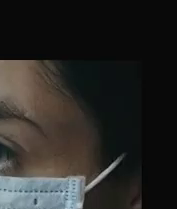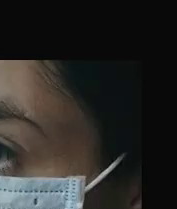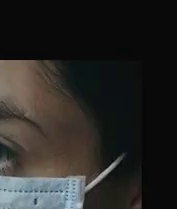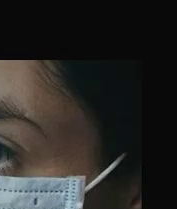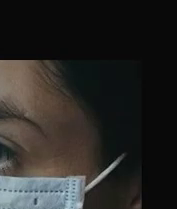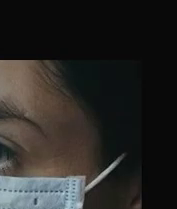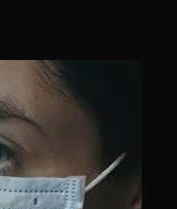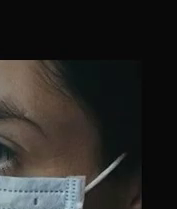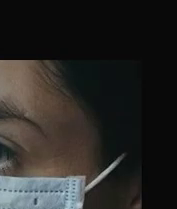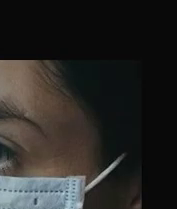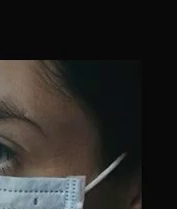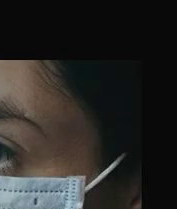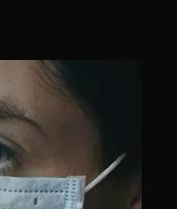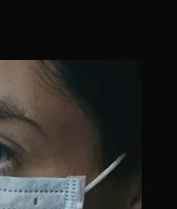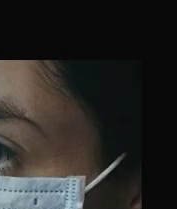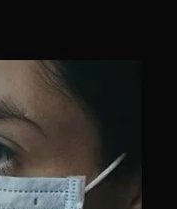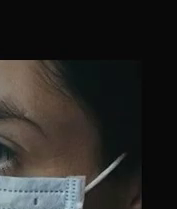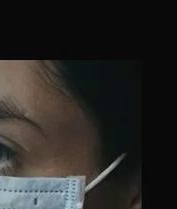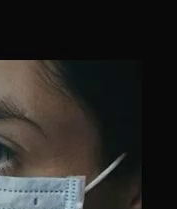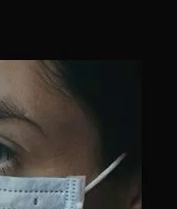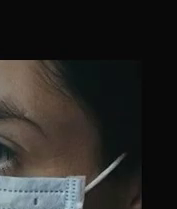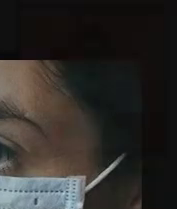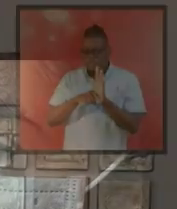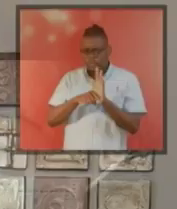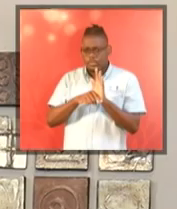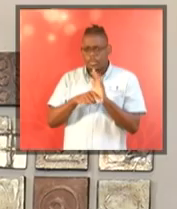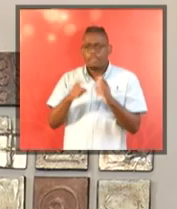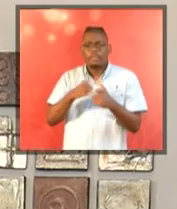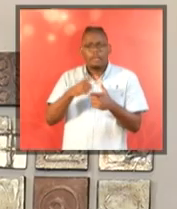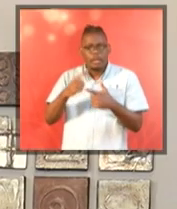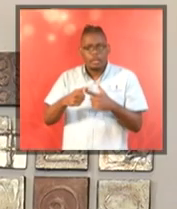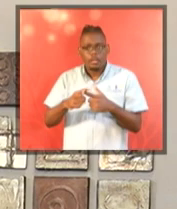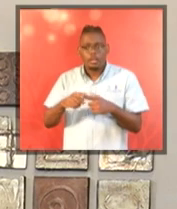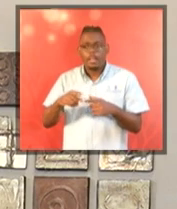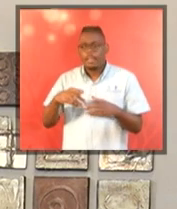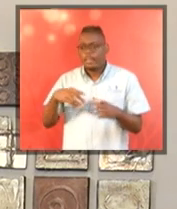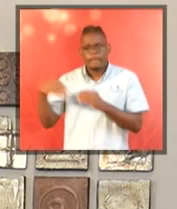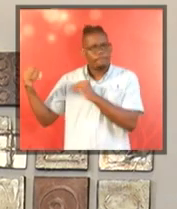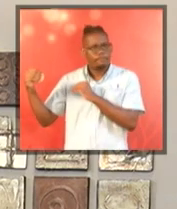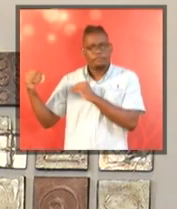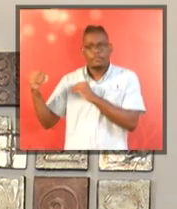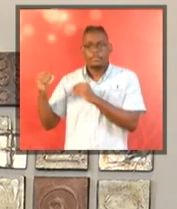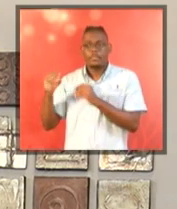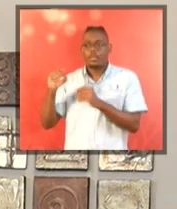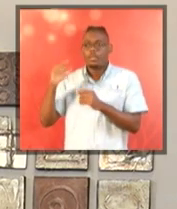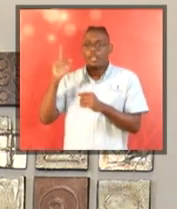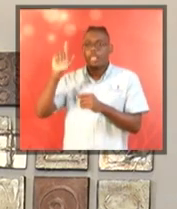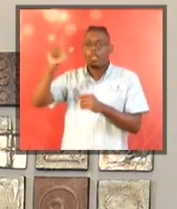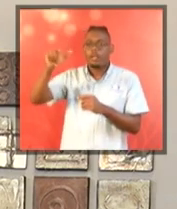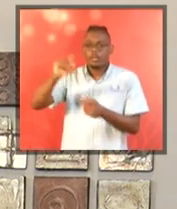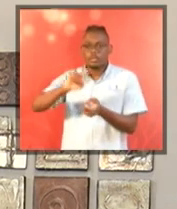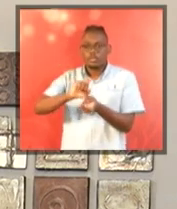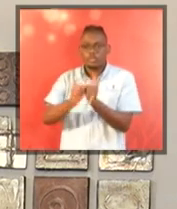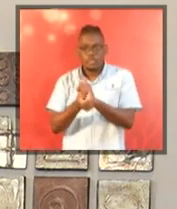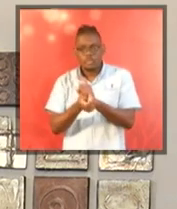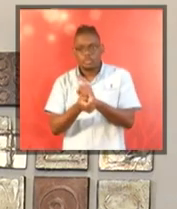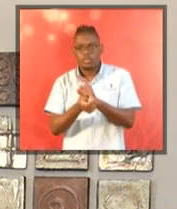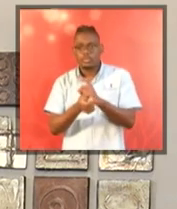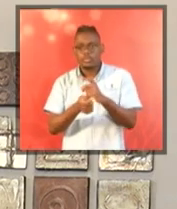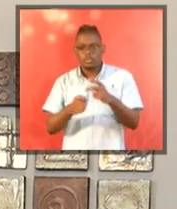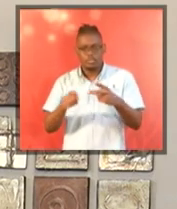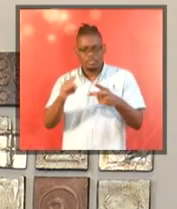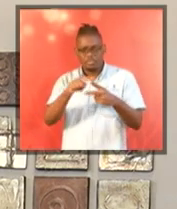spread has now been just 3 days. During Wednesday's Ministry of Health media briefing, Chief